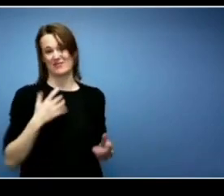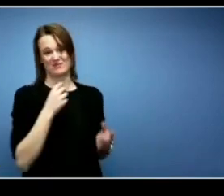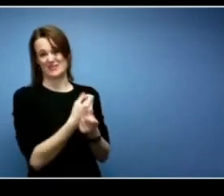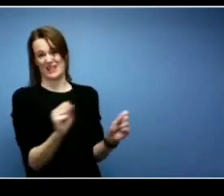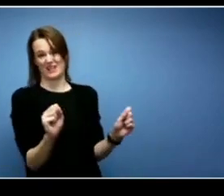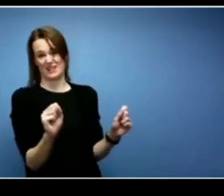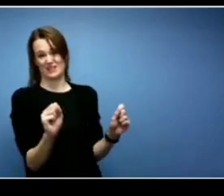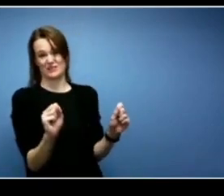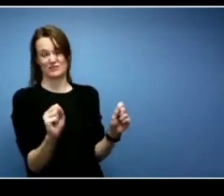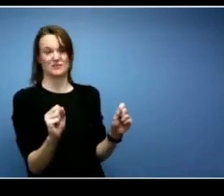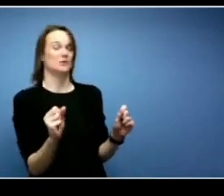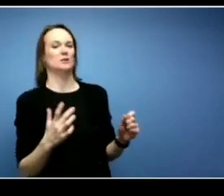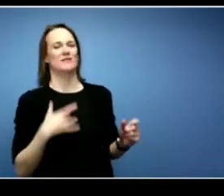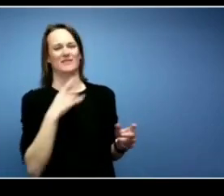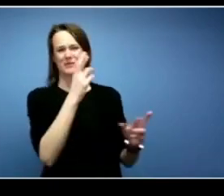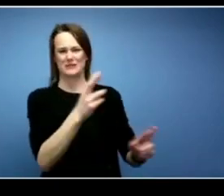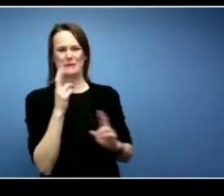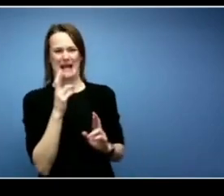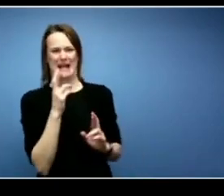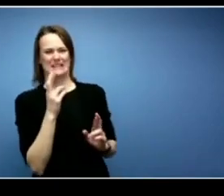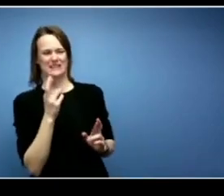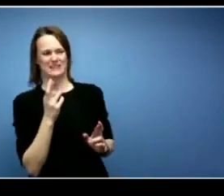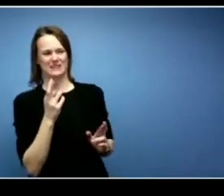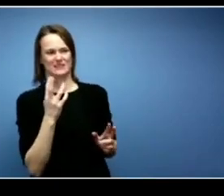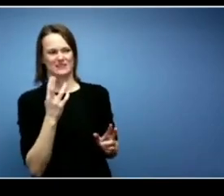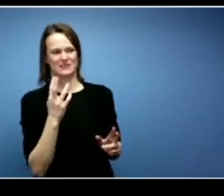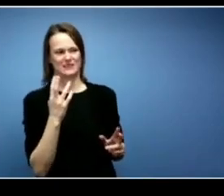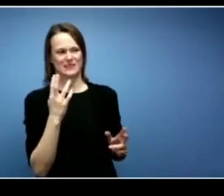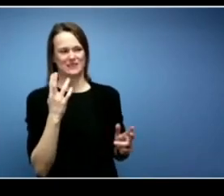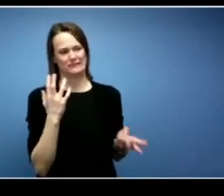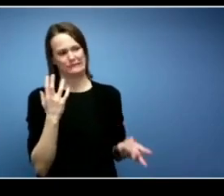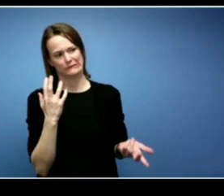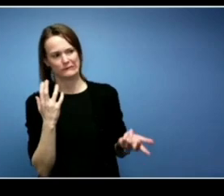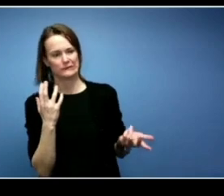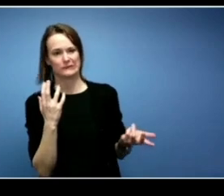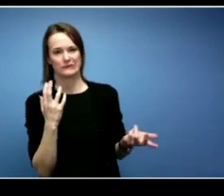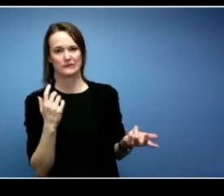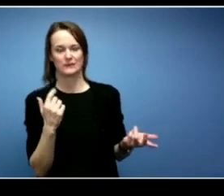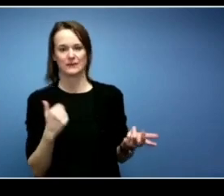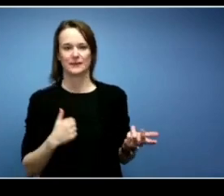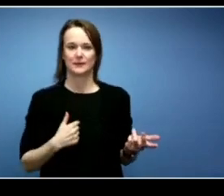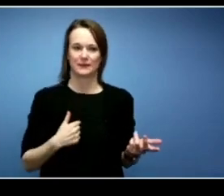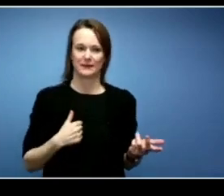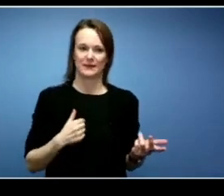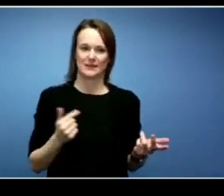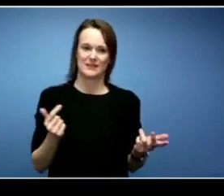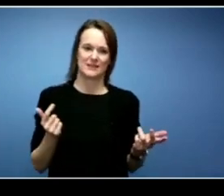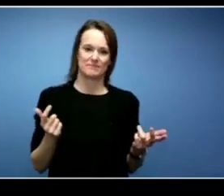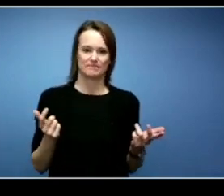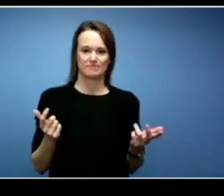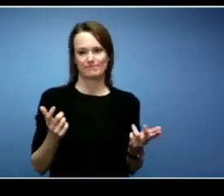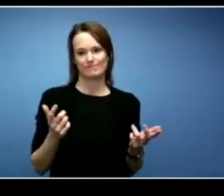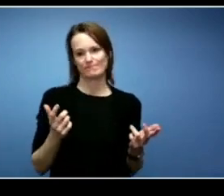or disrespected. So I didn't want to have a 30 or 40-year career in a